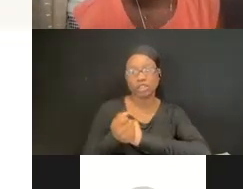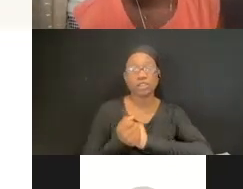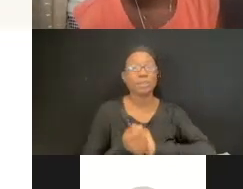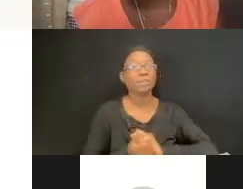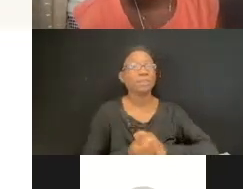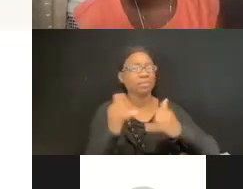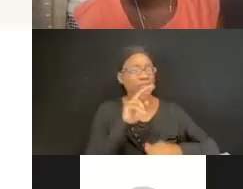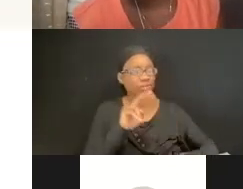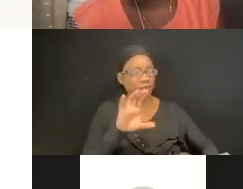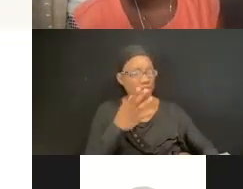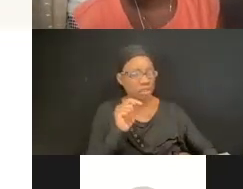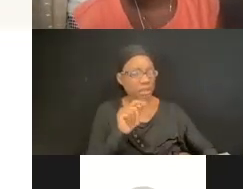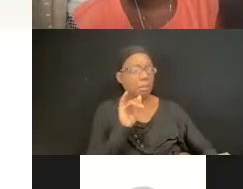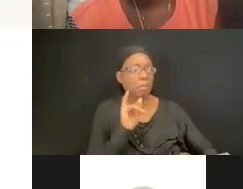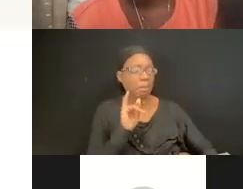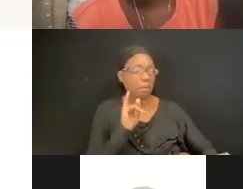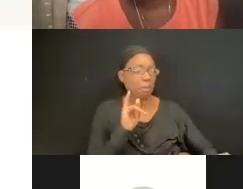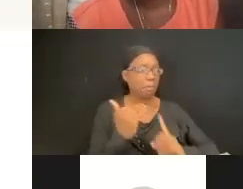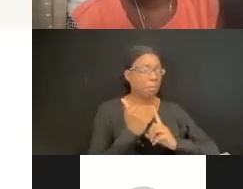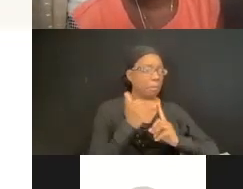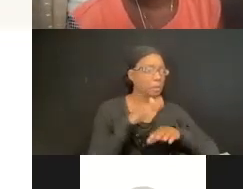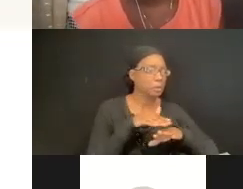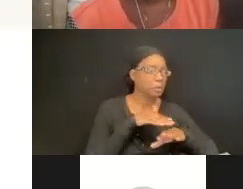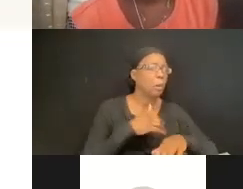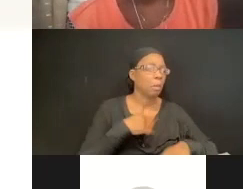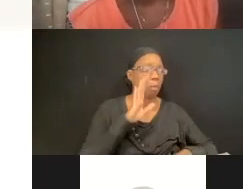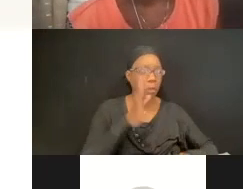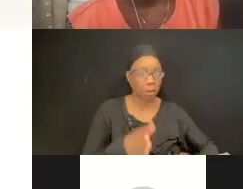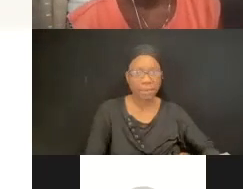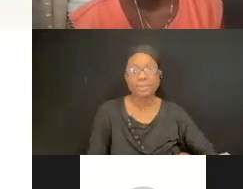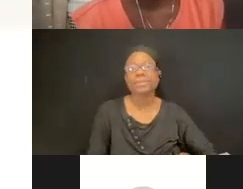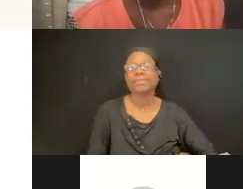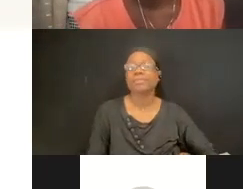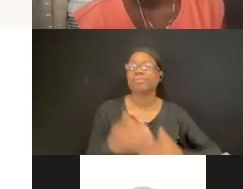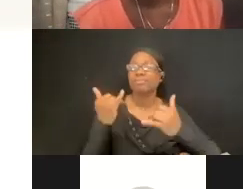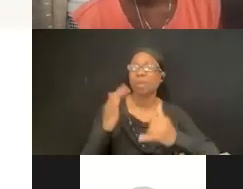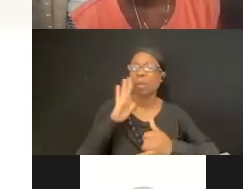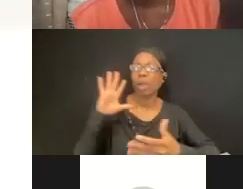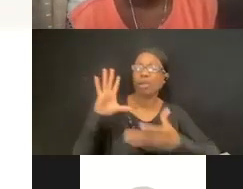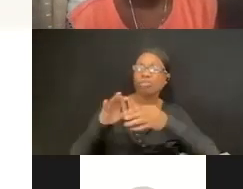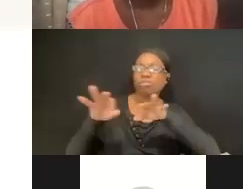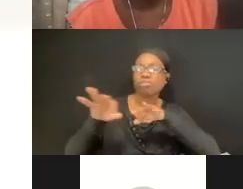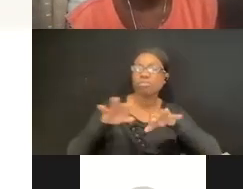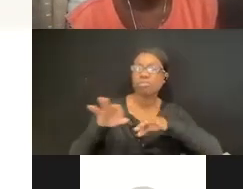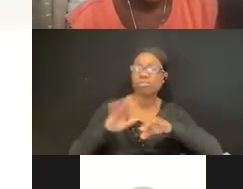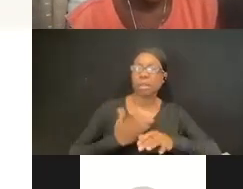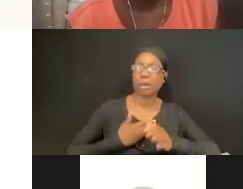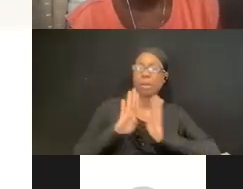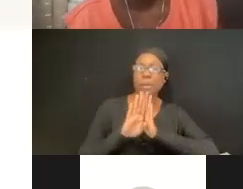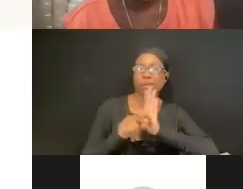I wanted to provide some background for the work that we do and kind of how it came to be, but